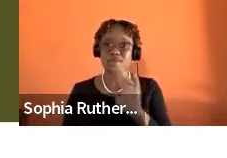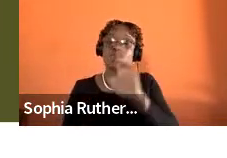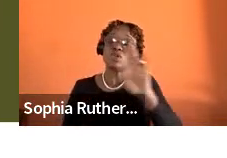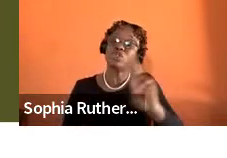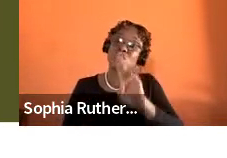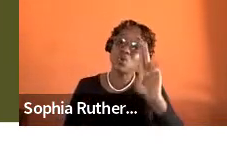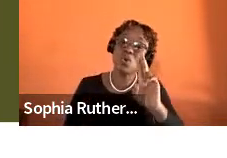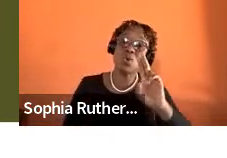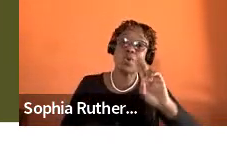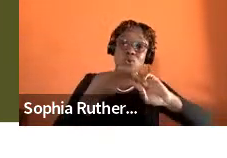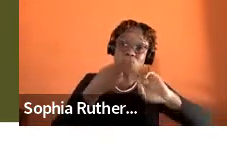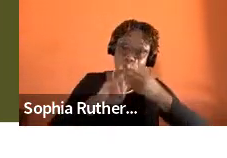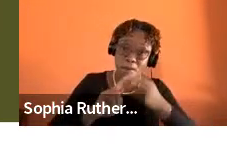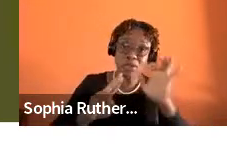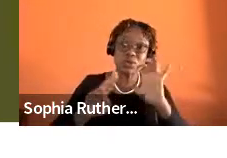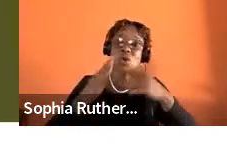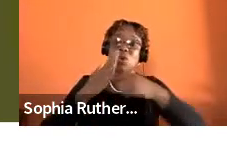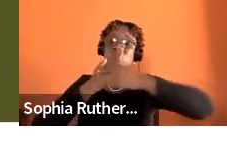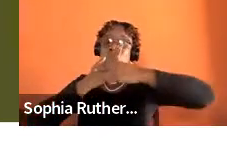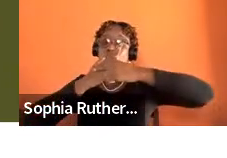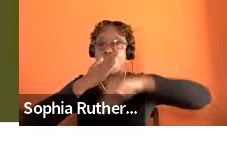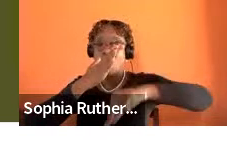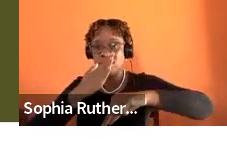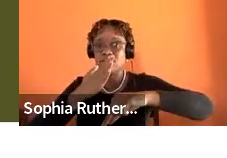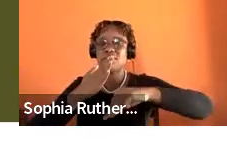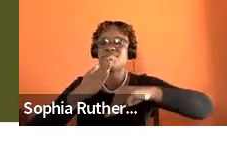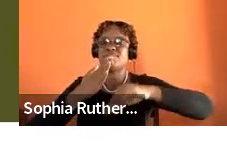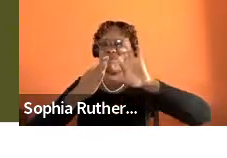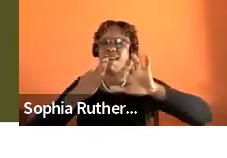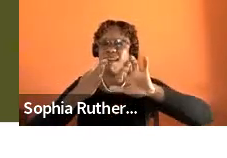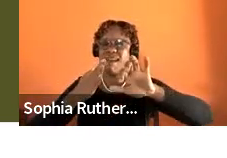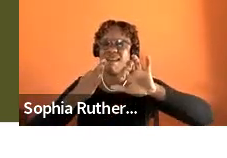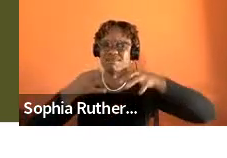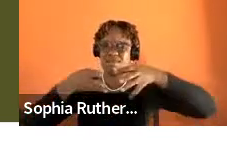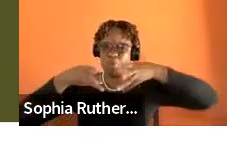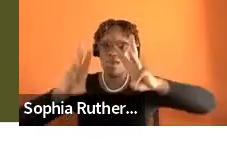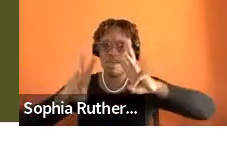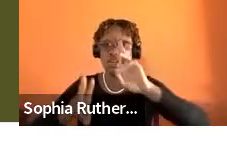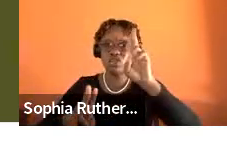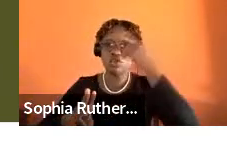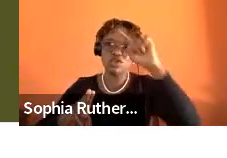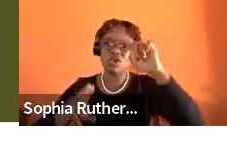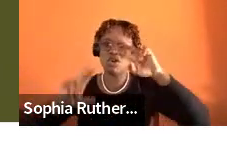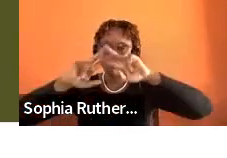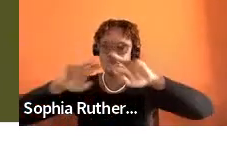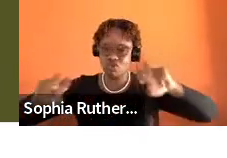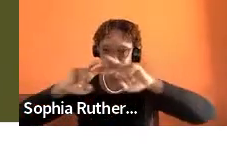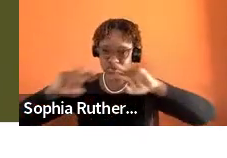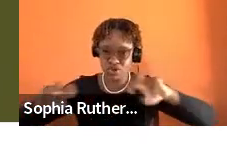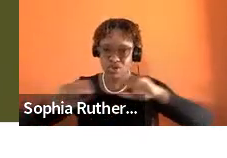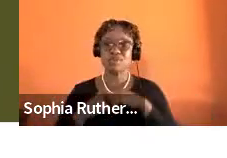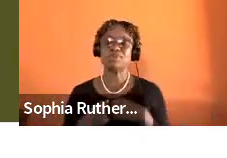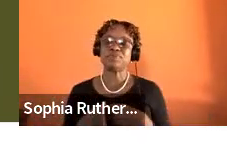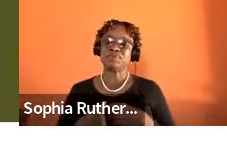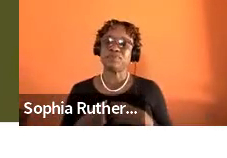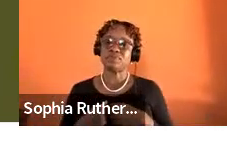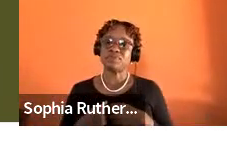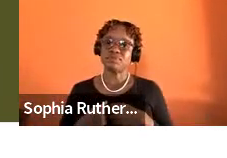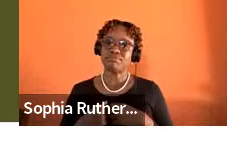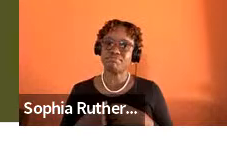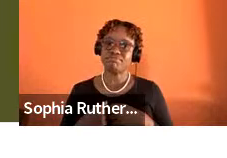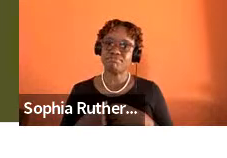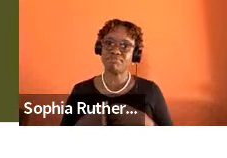qualitative, as well as mixed methods to pursue her research interest in